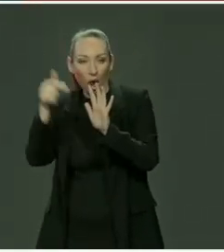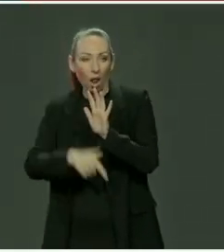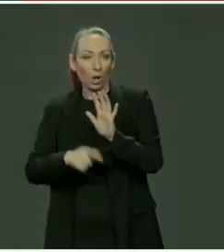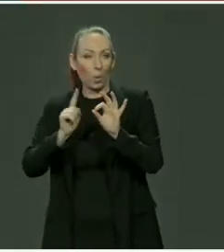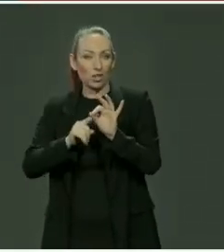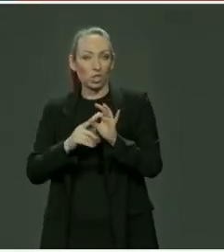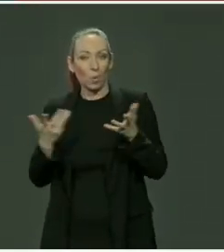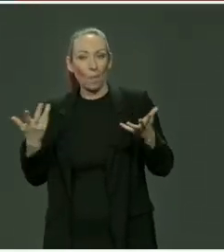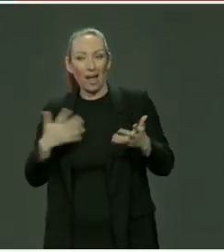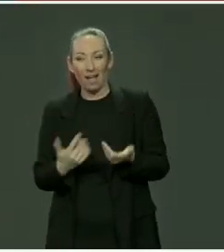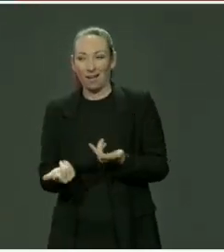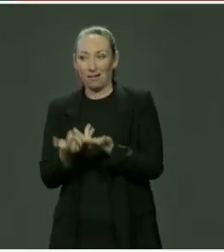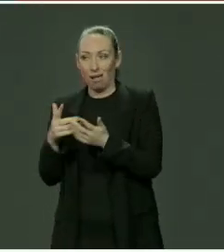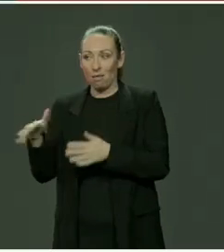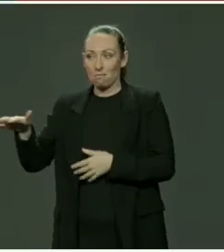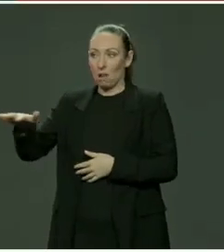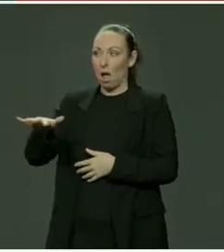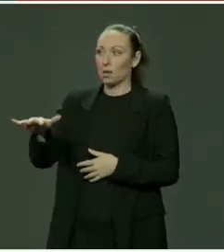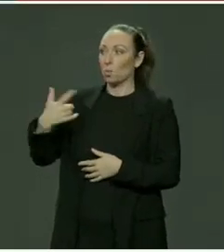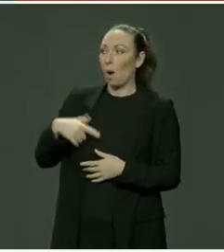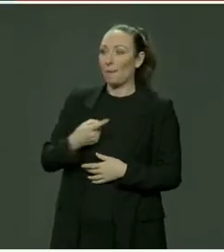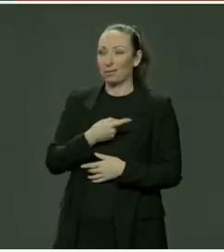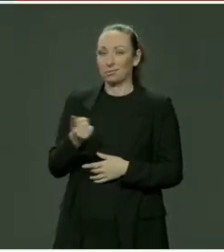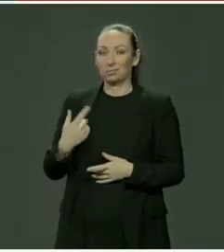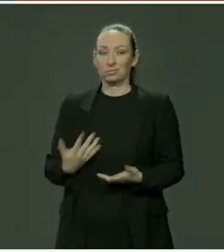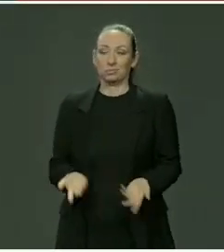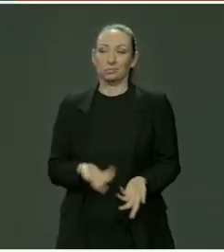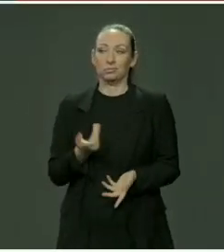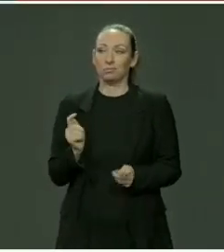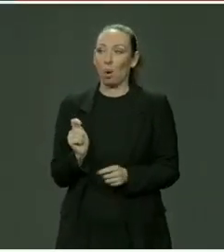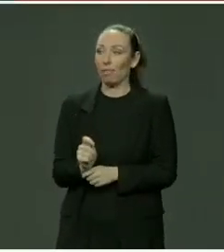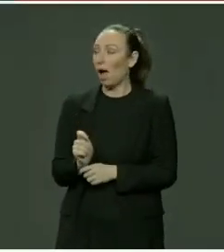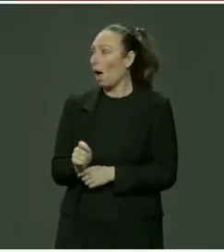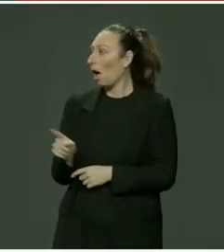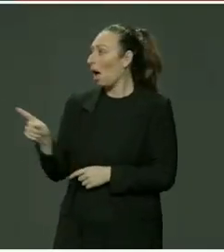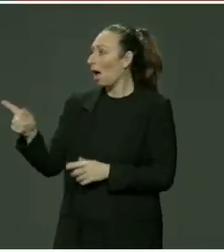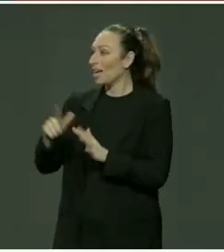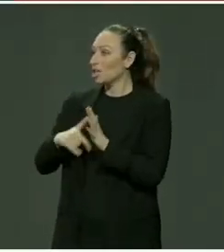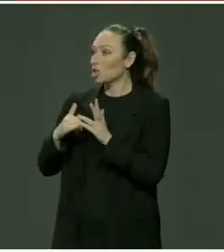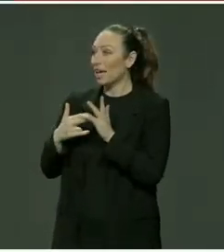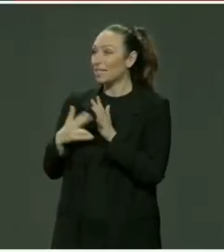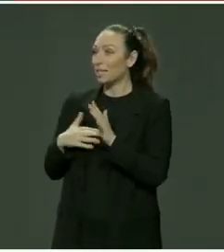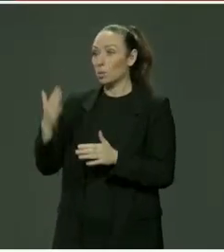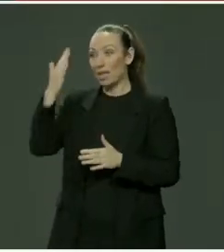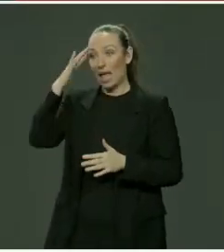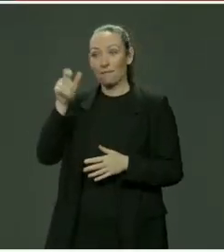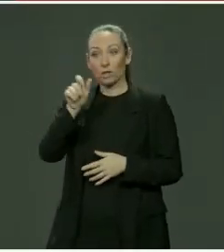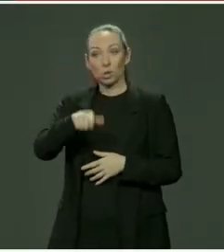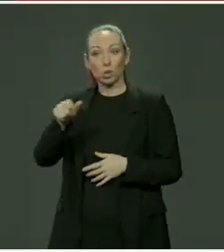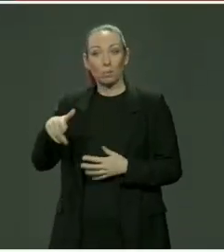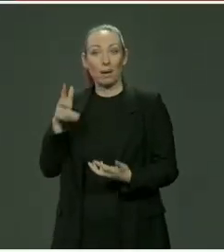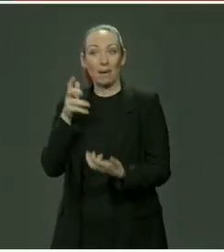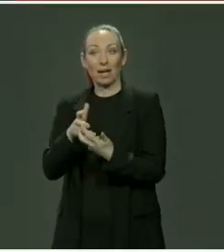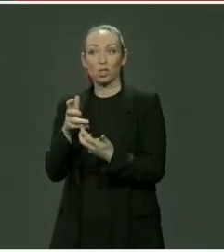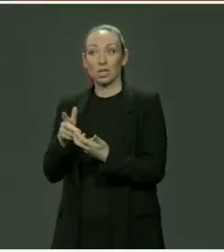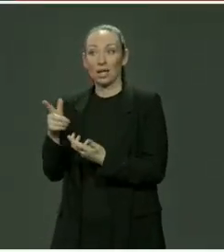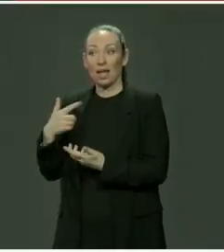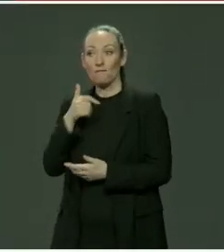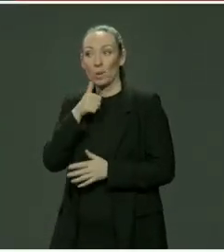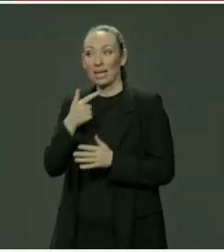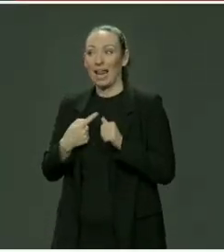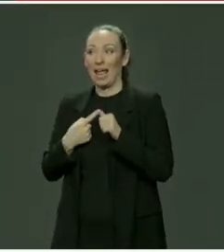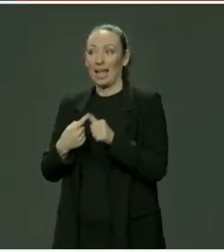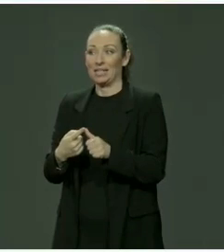that offline, and I'll be, again, delighted to introduce you to Jason, who's our head of consumer. Speak to Colin as well to get a bit more granularity around that, if that's okay.